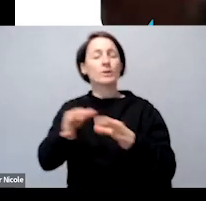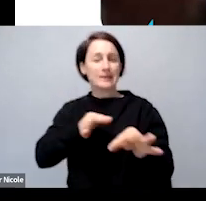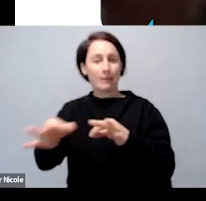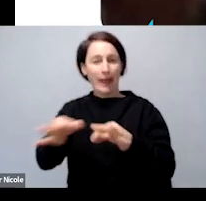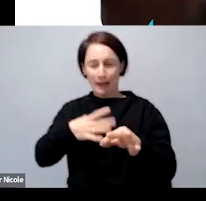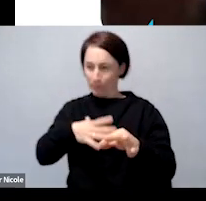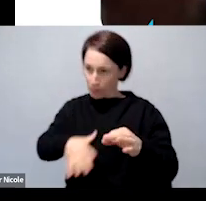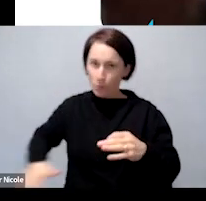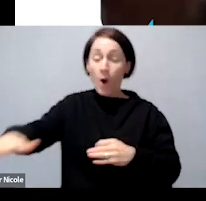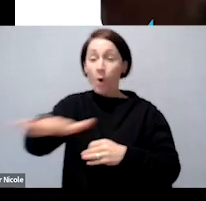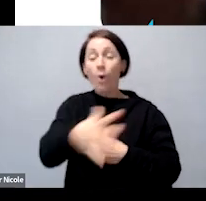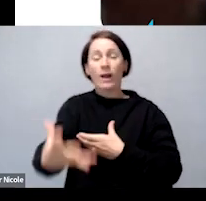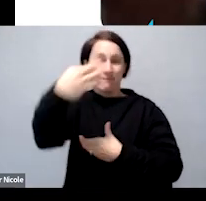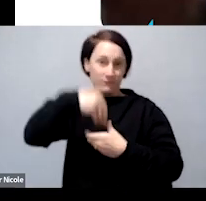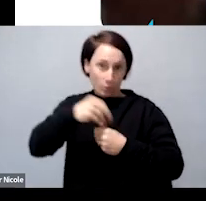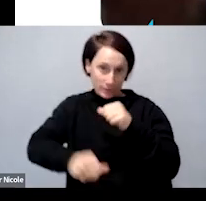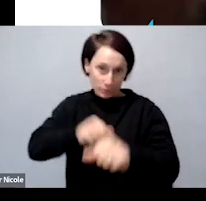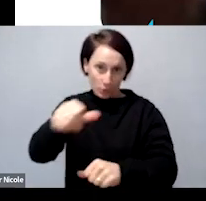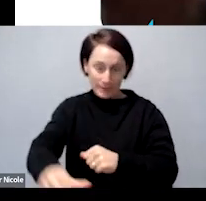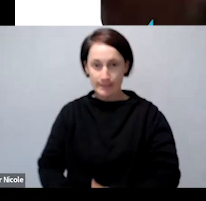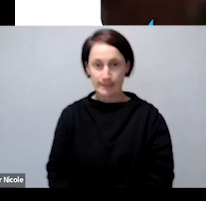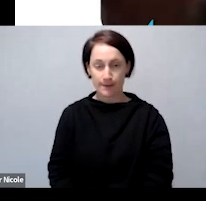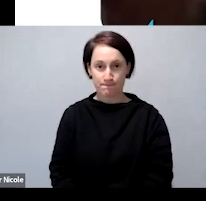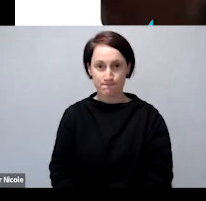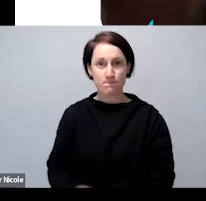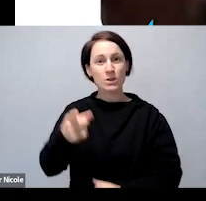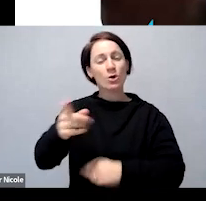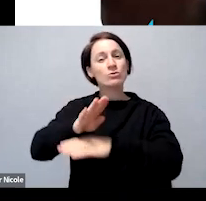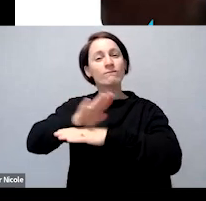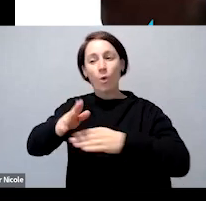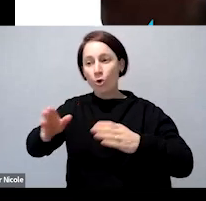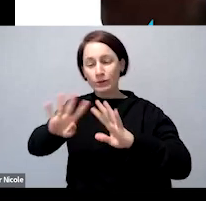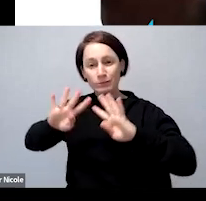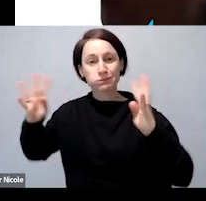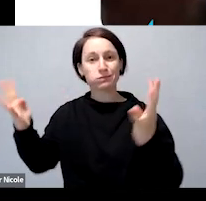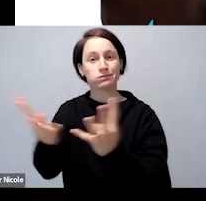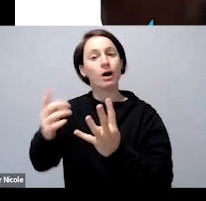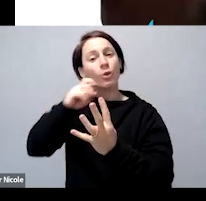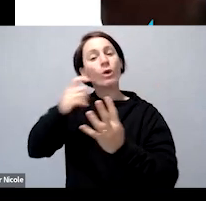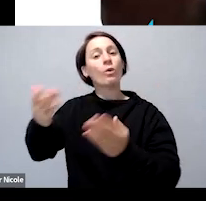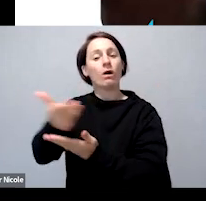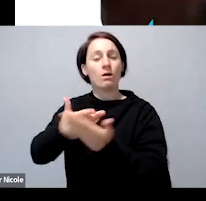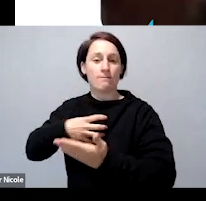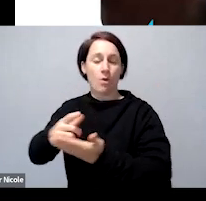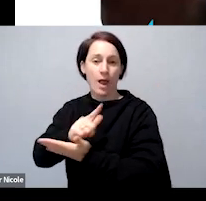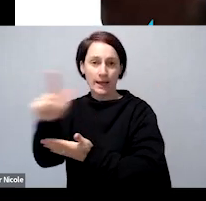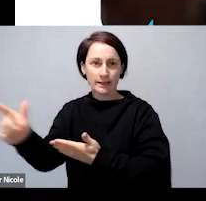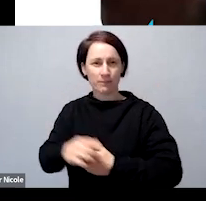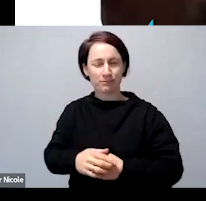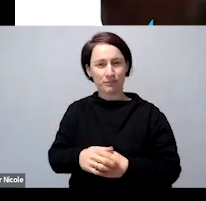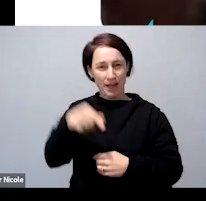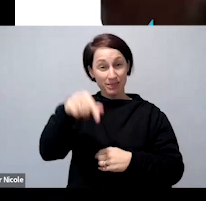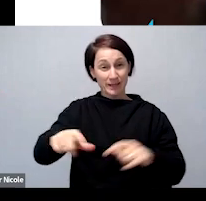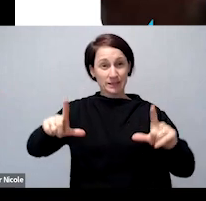them. We'll talk a little bit more about those forums and guide you to some resources, but in the middle of this slide is the word